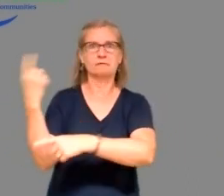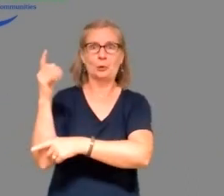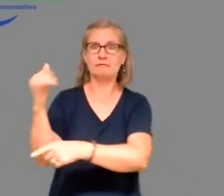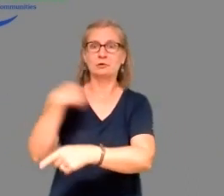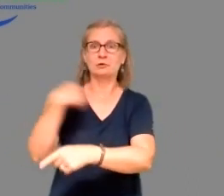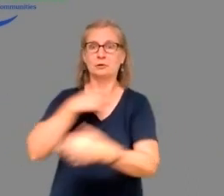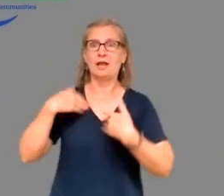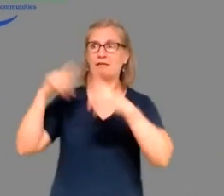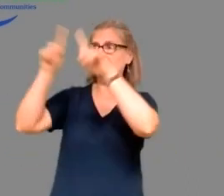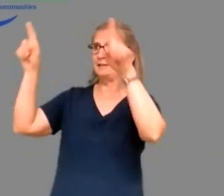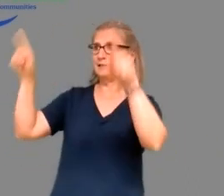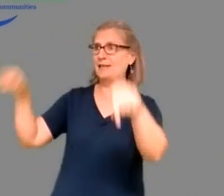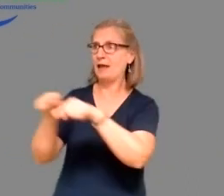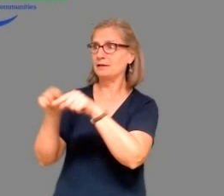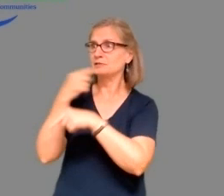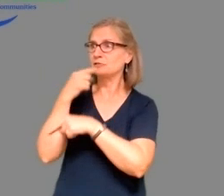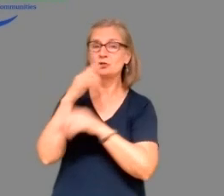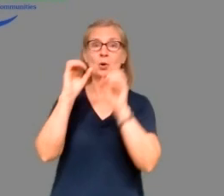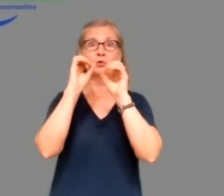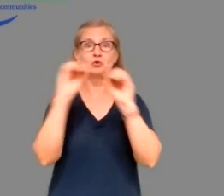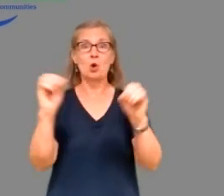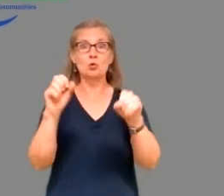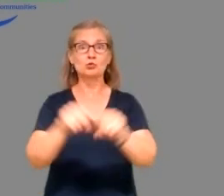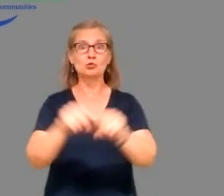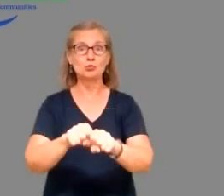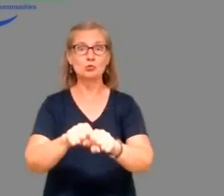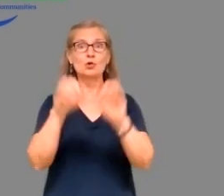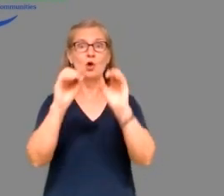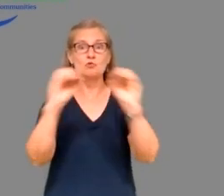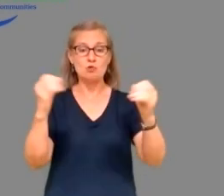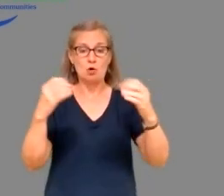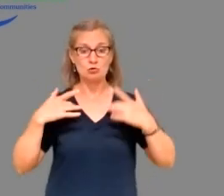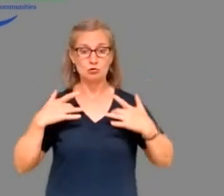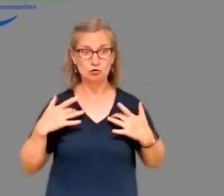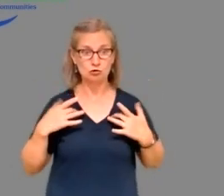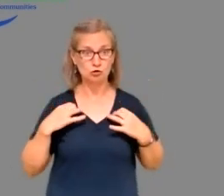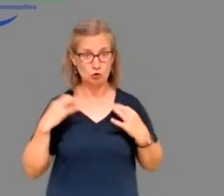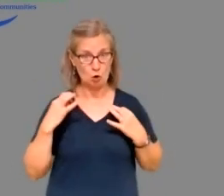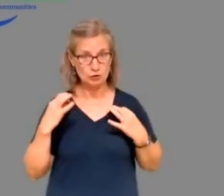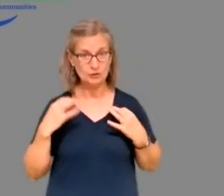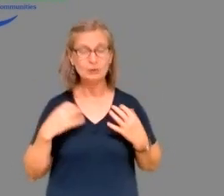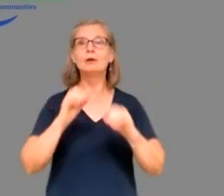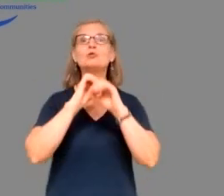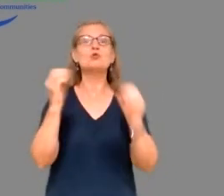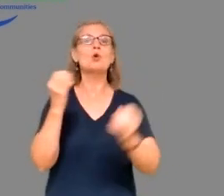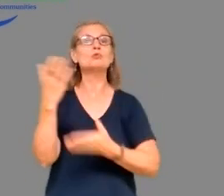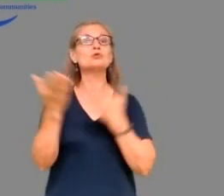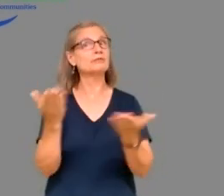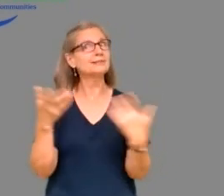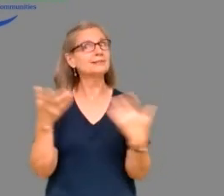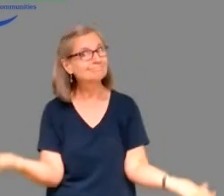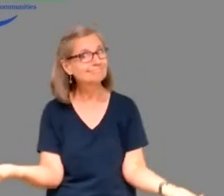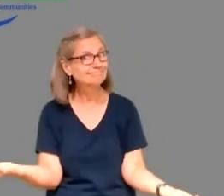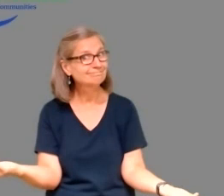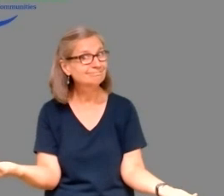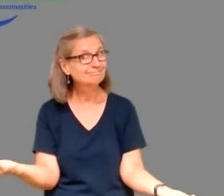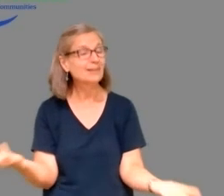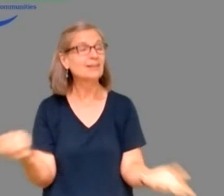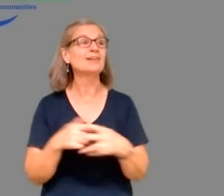as there's not a discriminatory aspect of certain groups of people, you have the right to